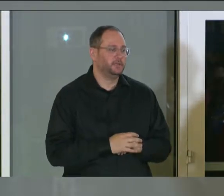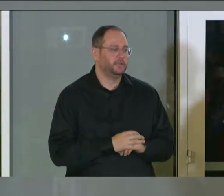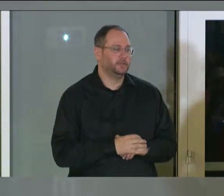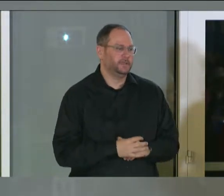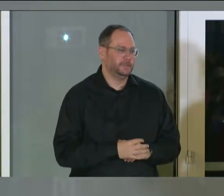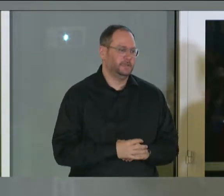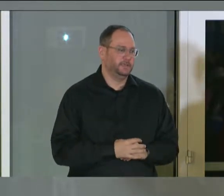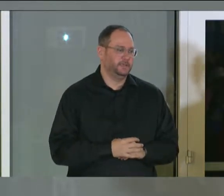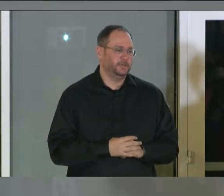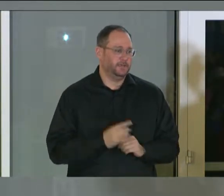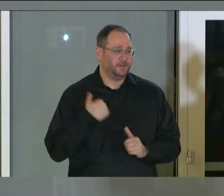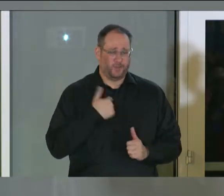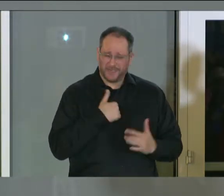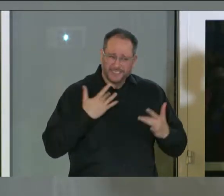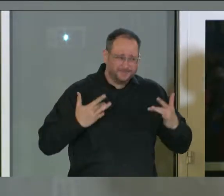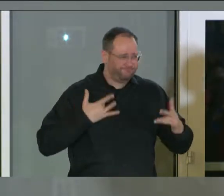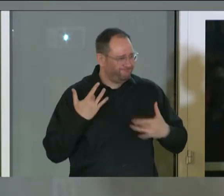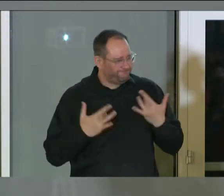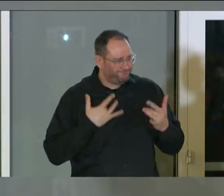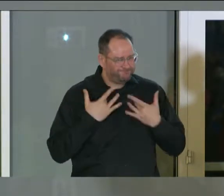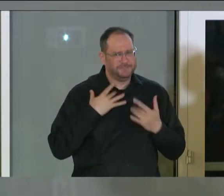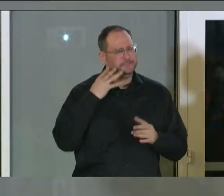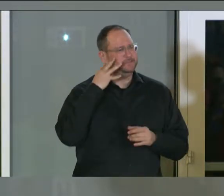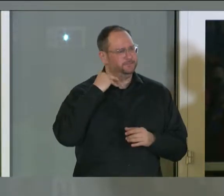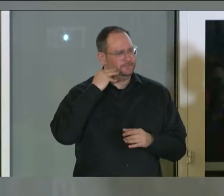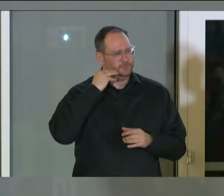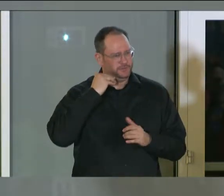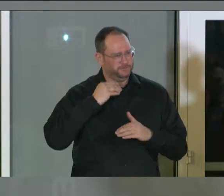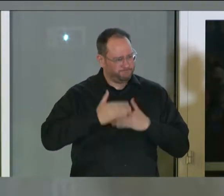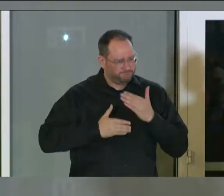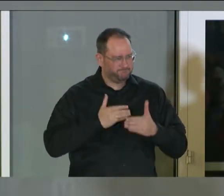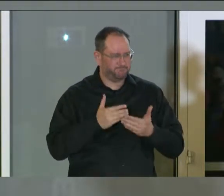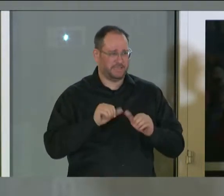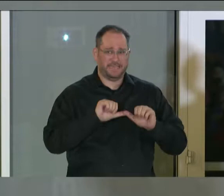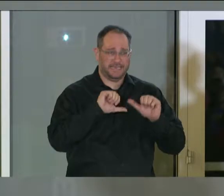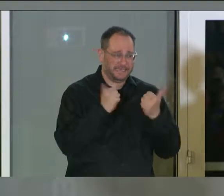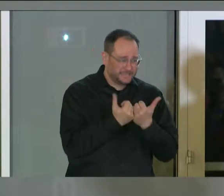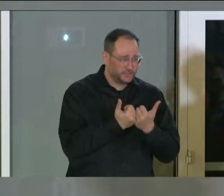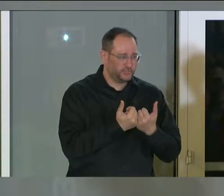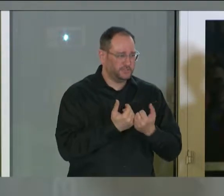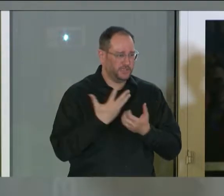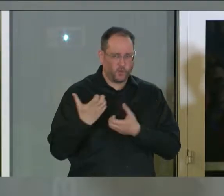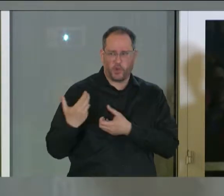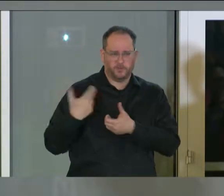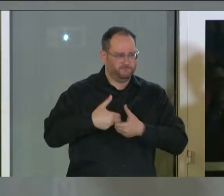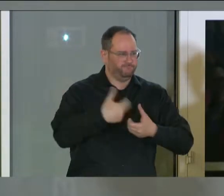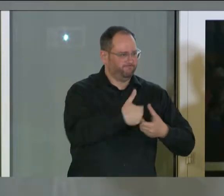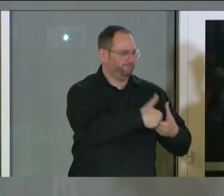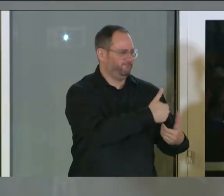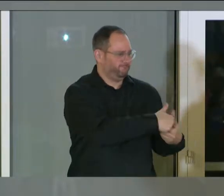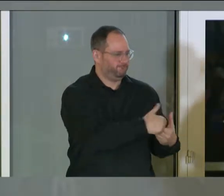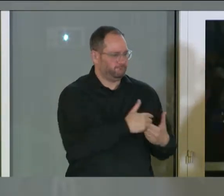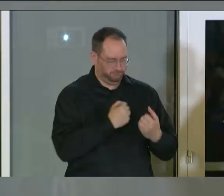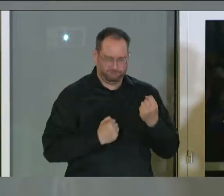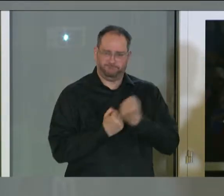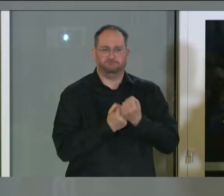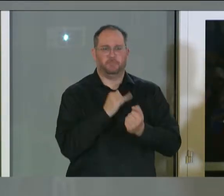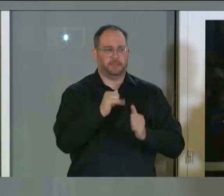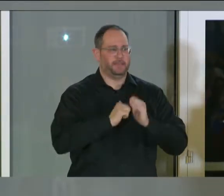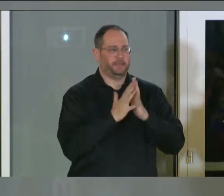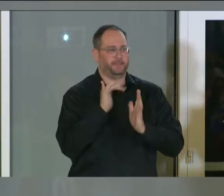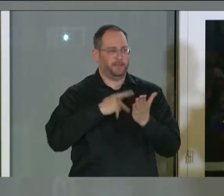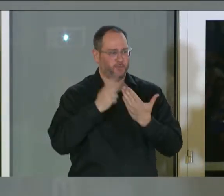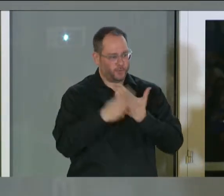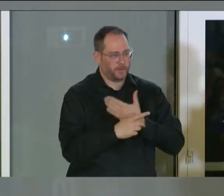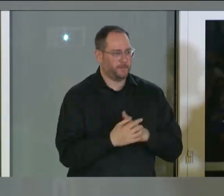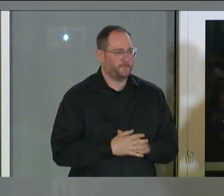and trusted network of nonprofits to work with us and to work with our immigrant neighbors to make sure that we could